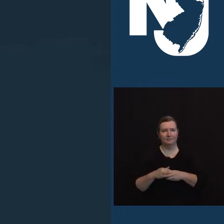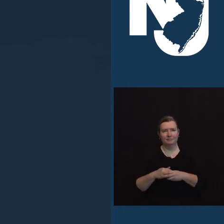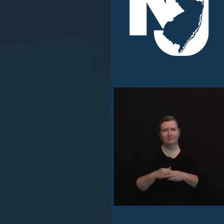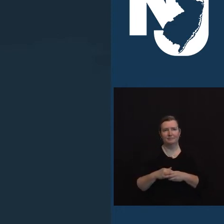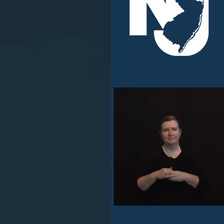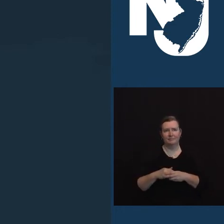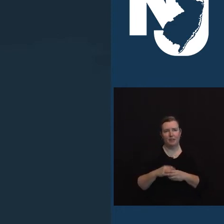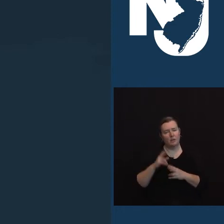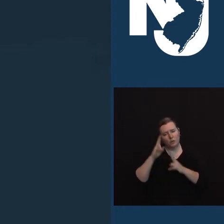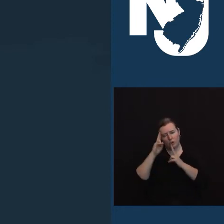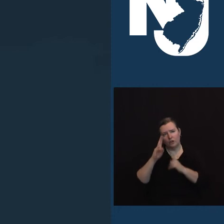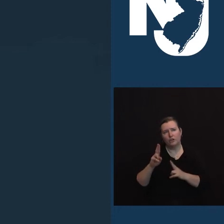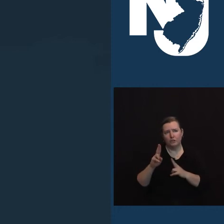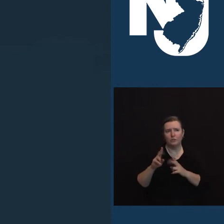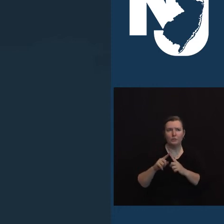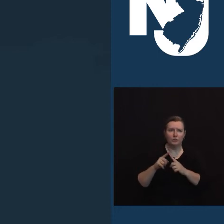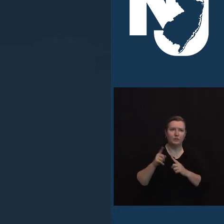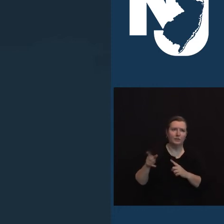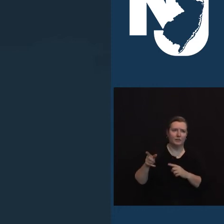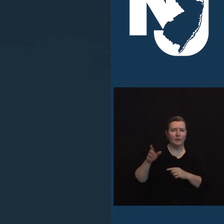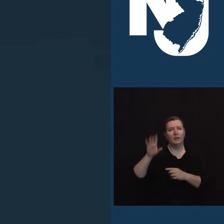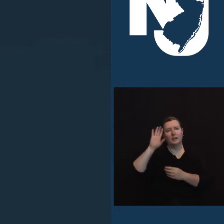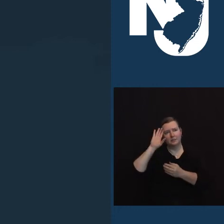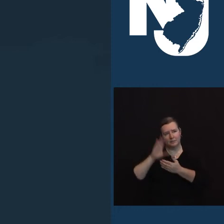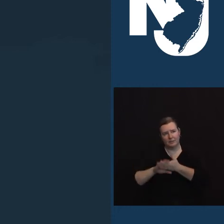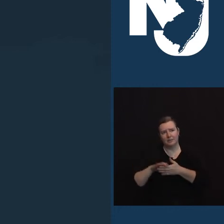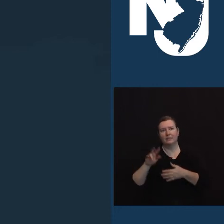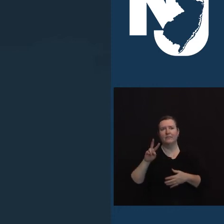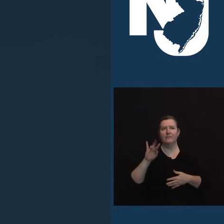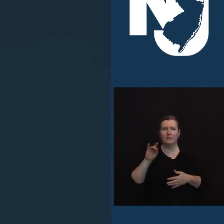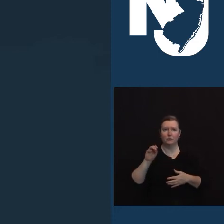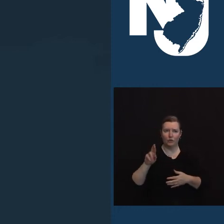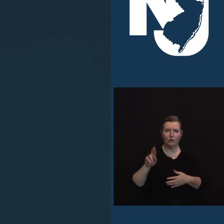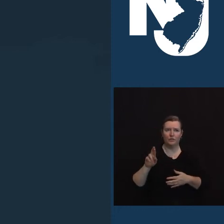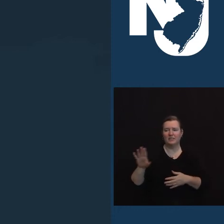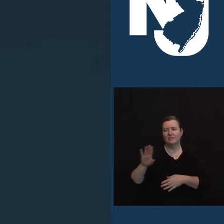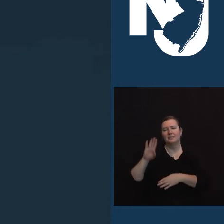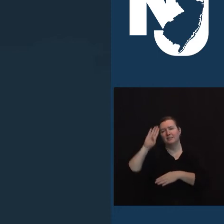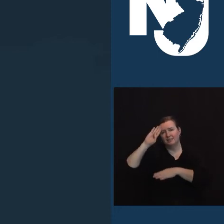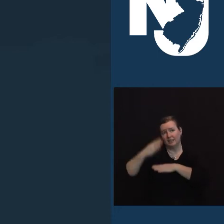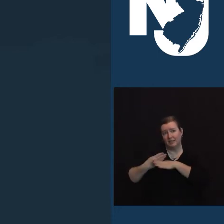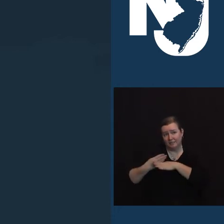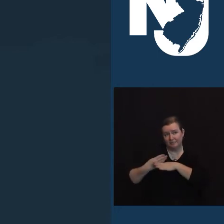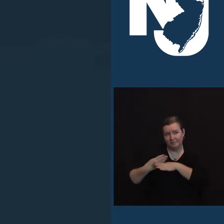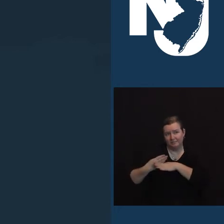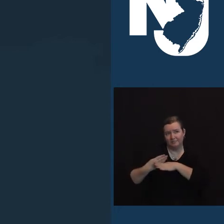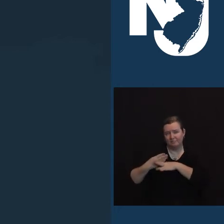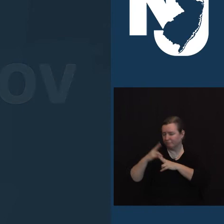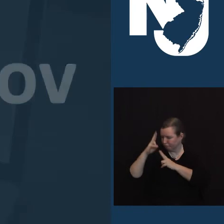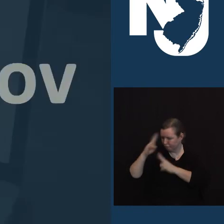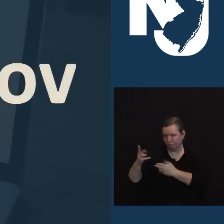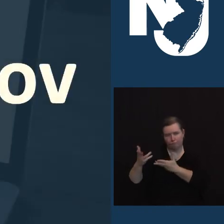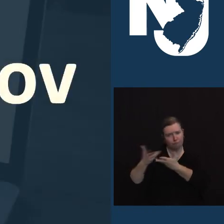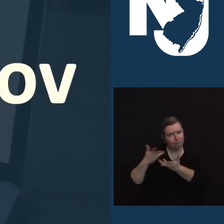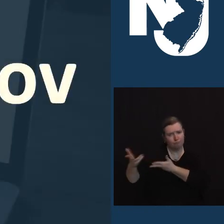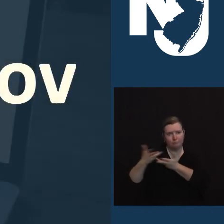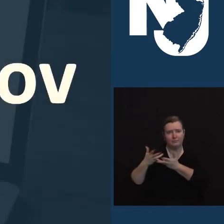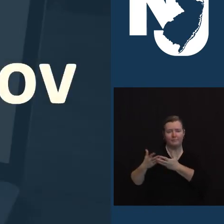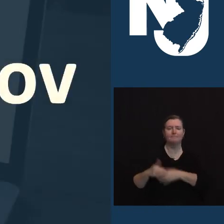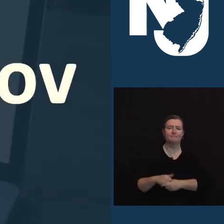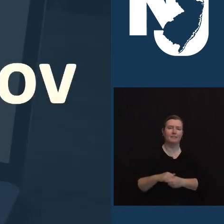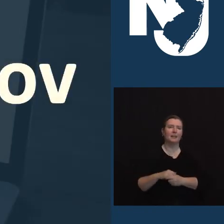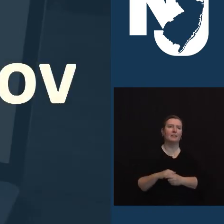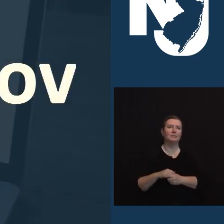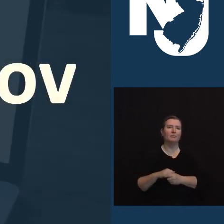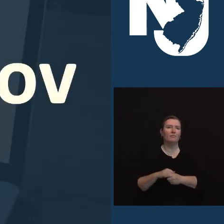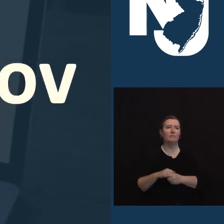husband, Victor, their son, on Monday. It is an honor for us to honor them. So for them and for every single New